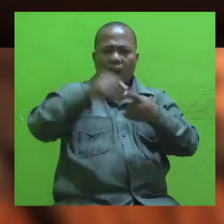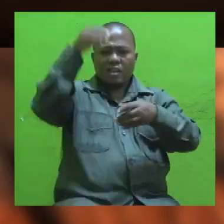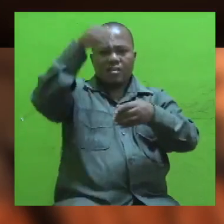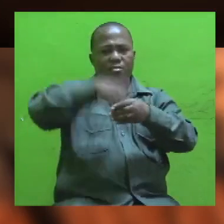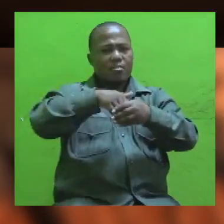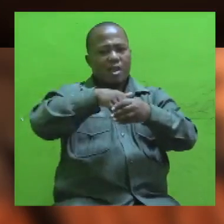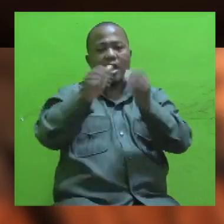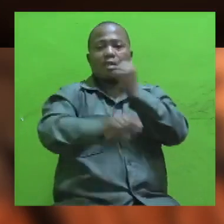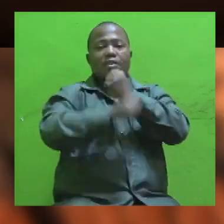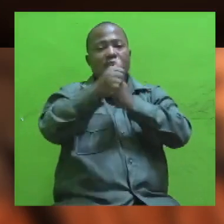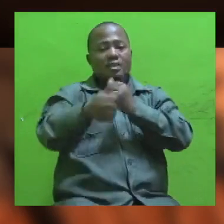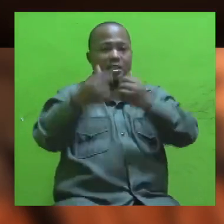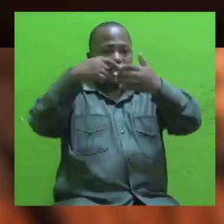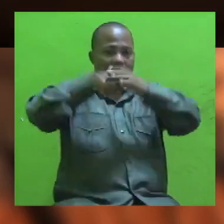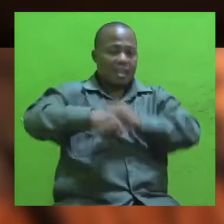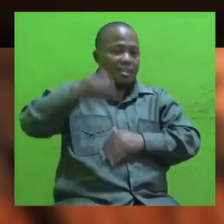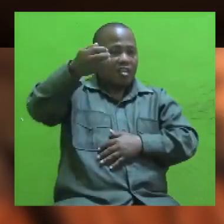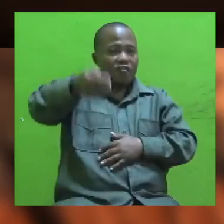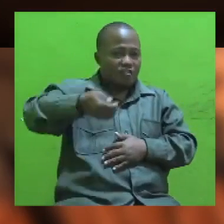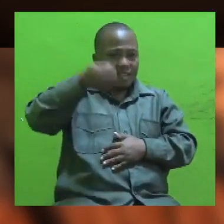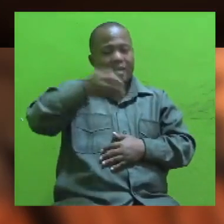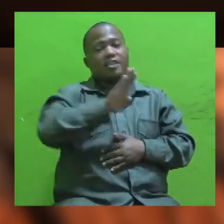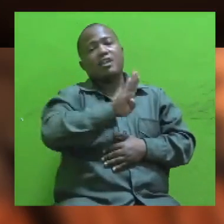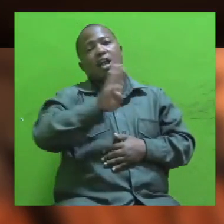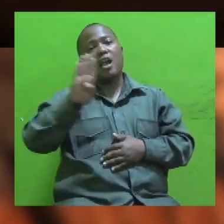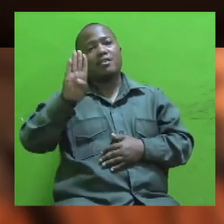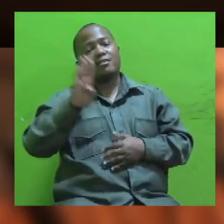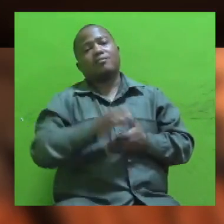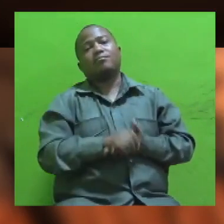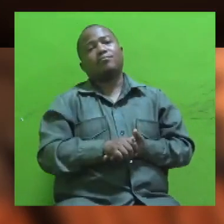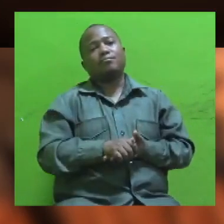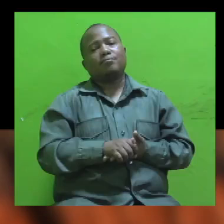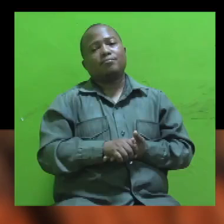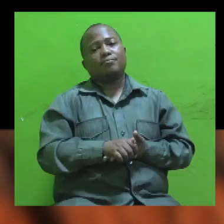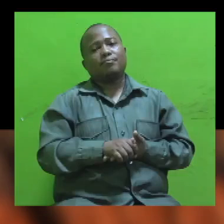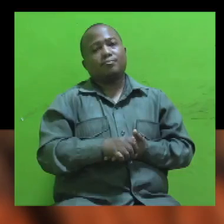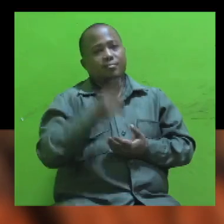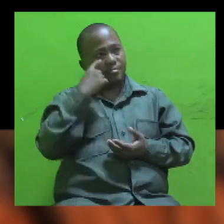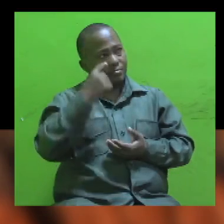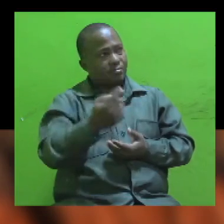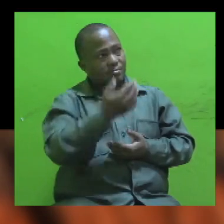the village council. Here you enter the member, the district council also.